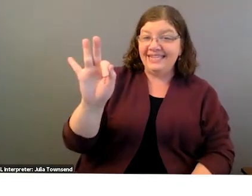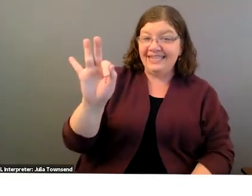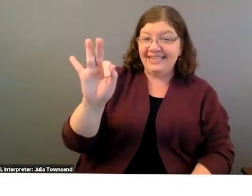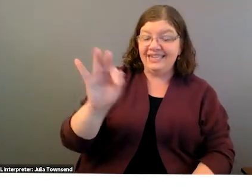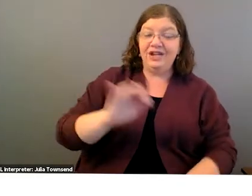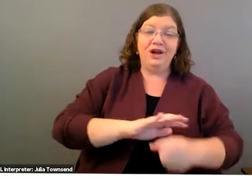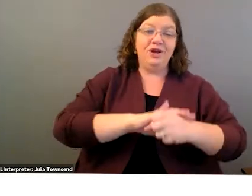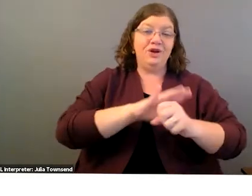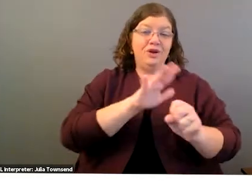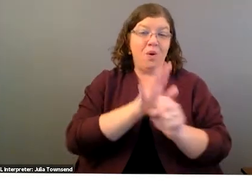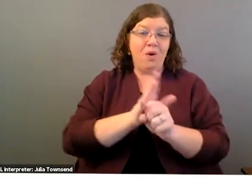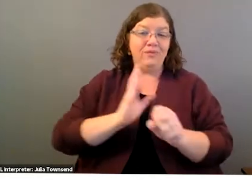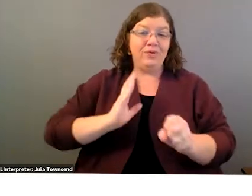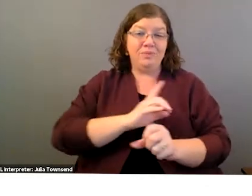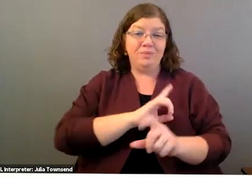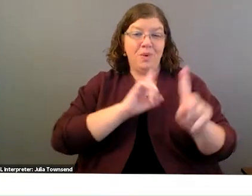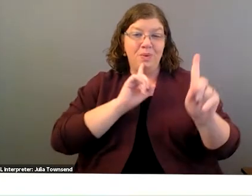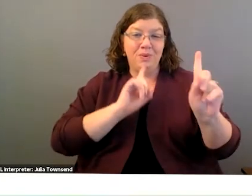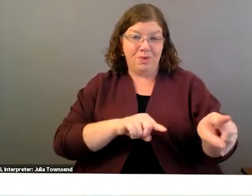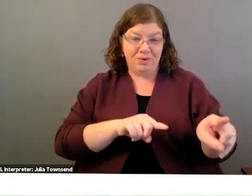board report.